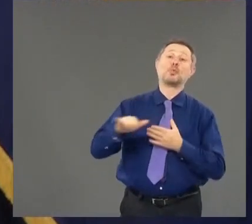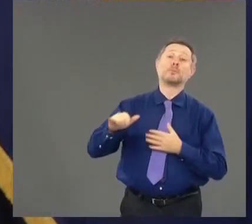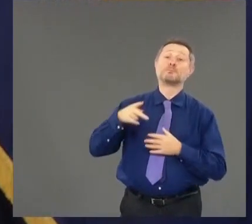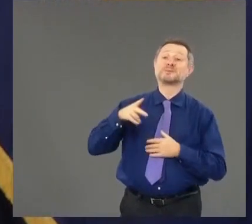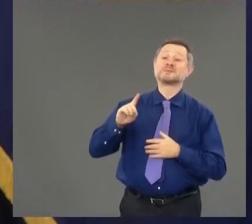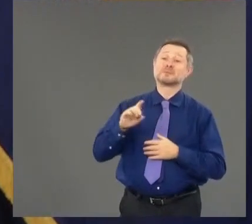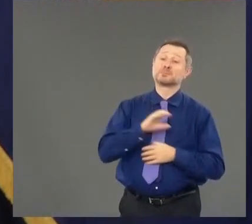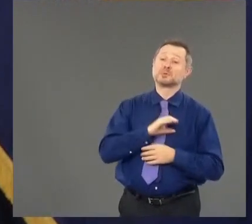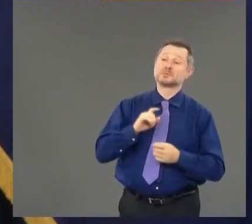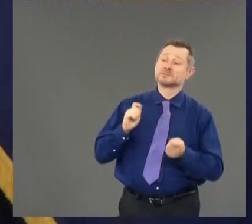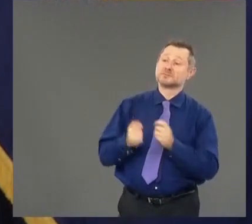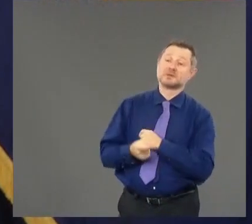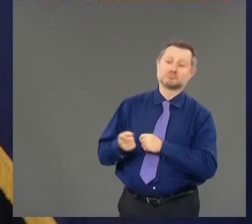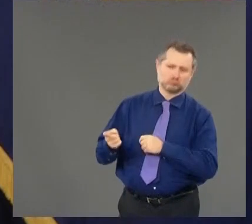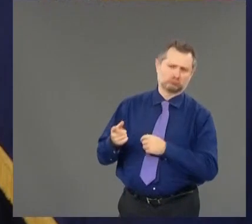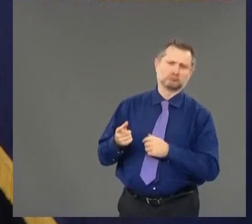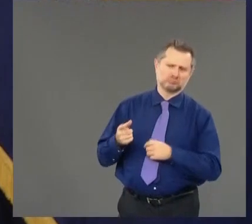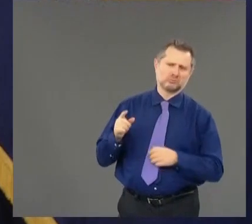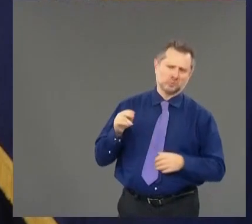Change the NYPD.